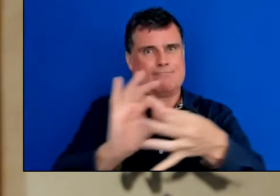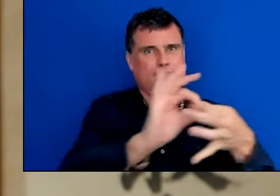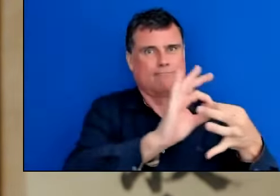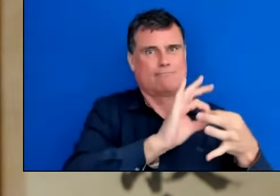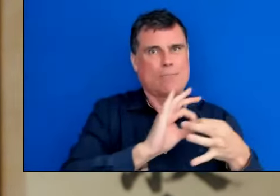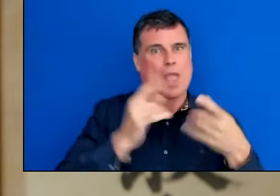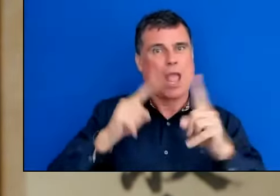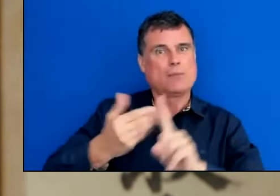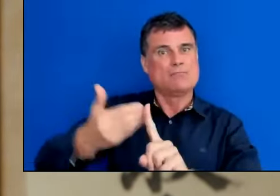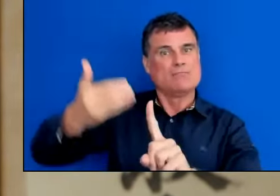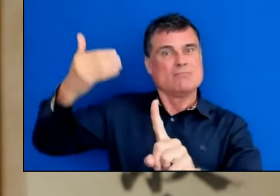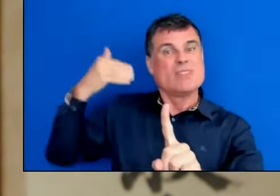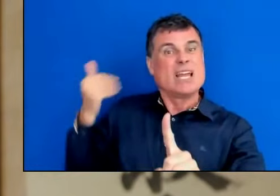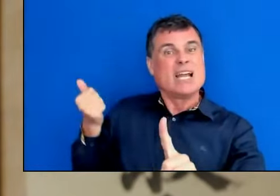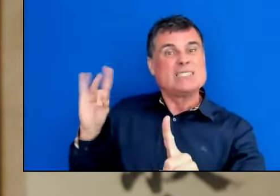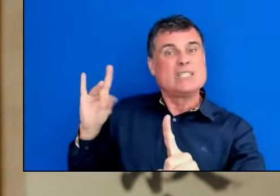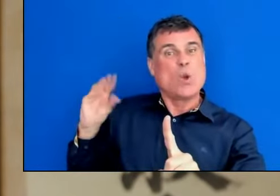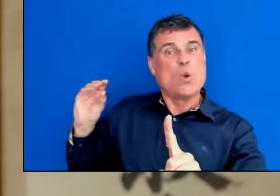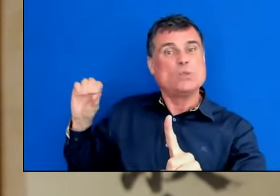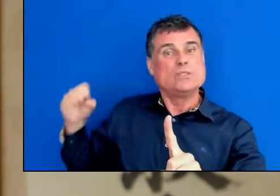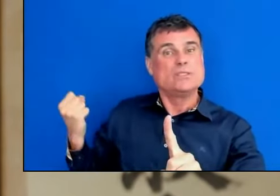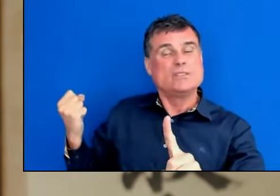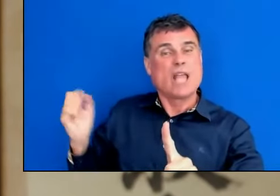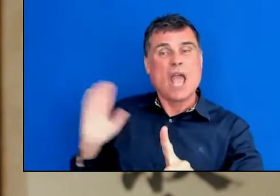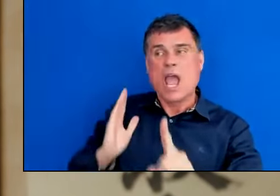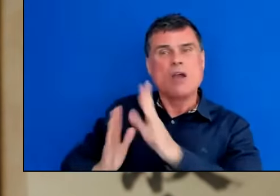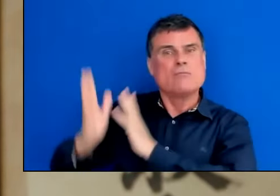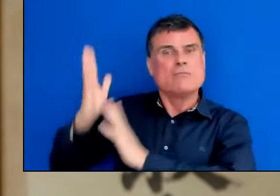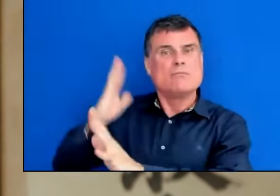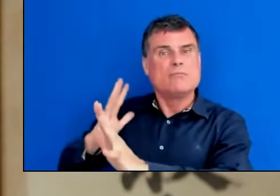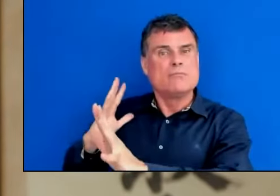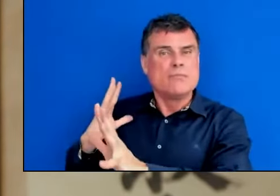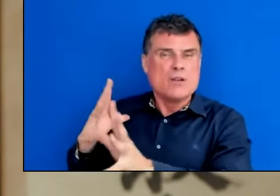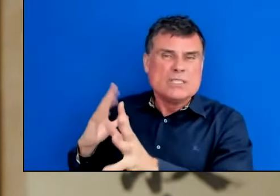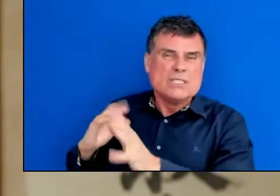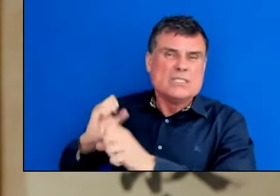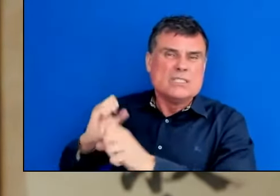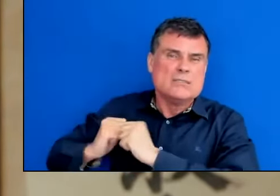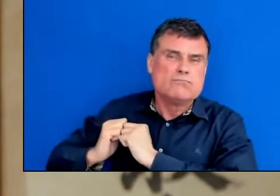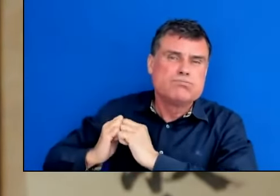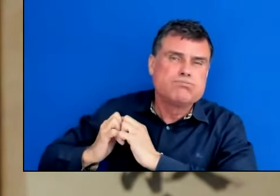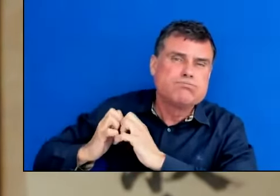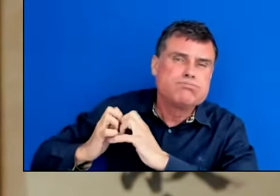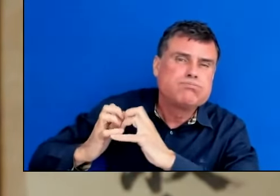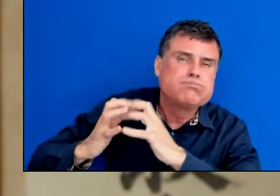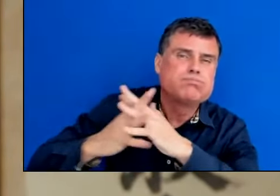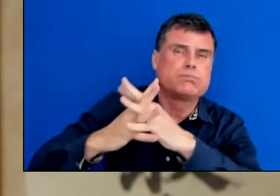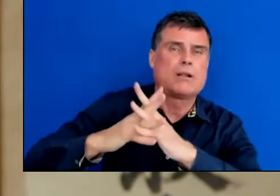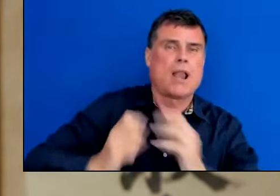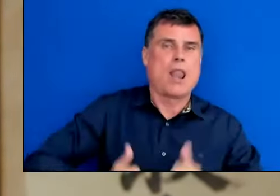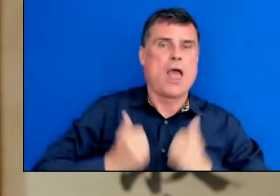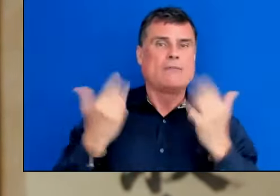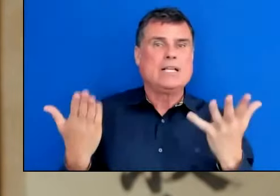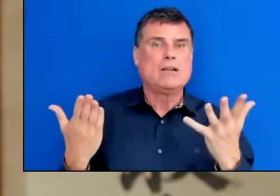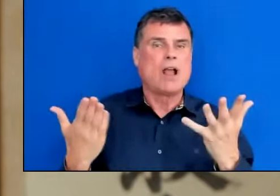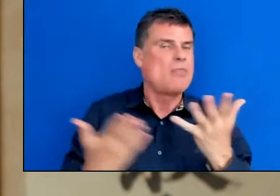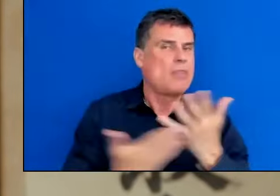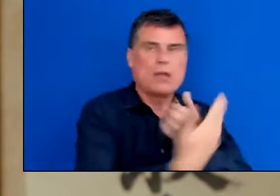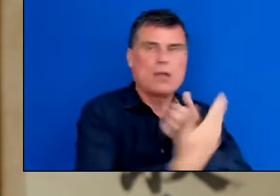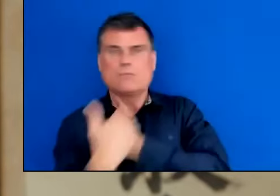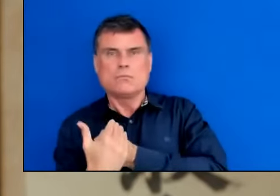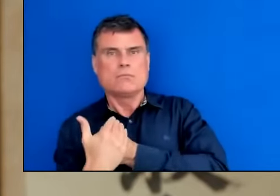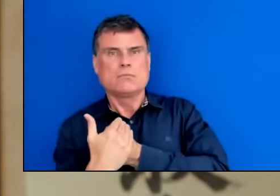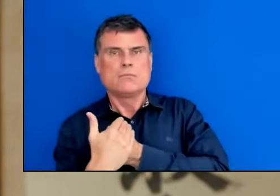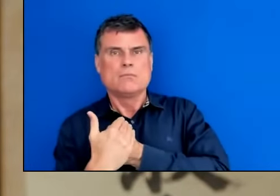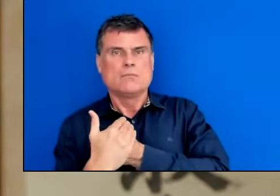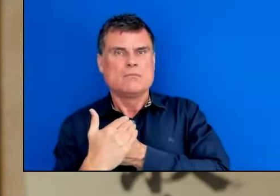Since the 1800s, our ancestors have built their lives and contributed to communities. They faced discrimination and many